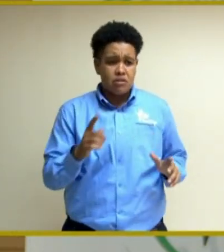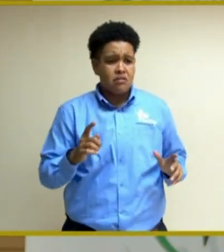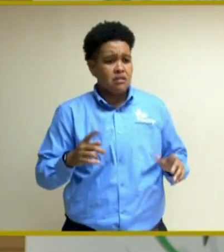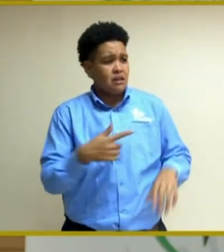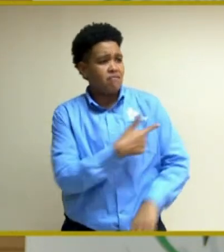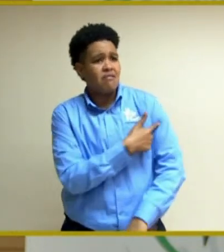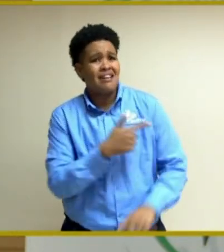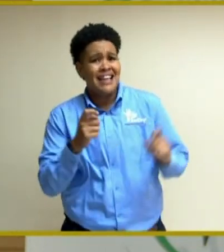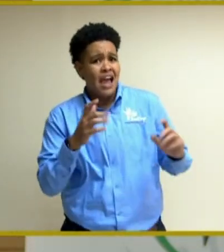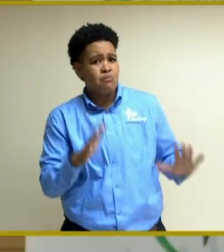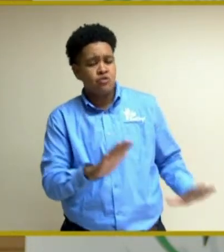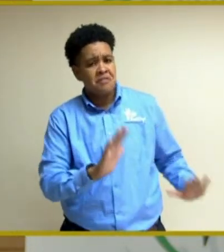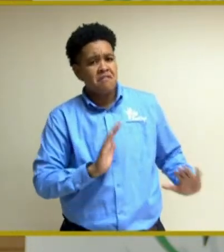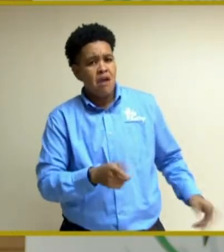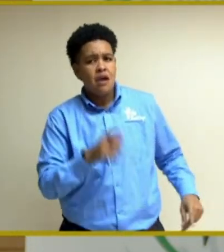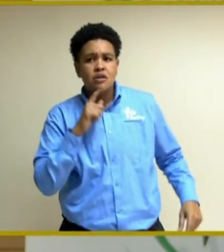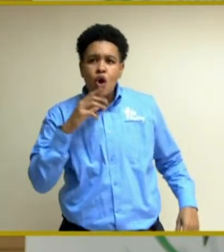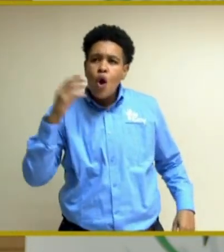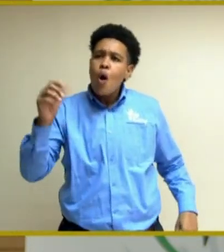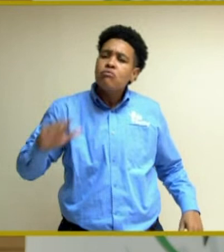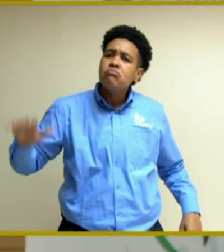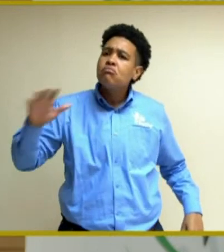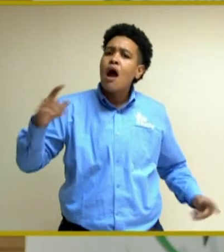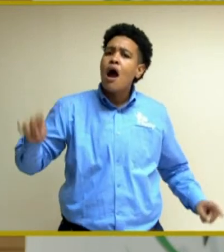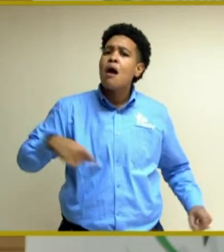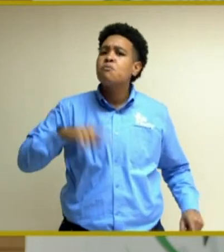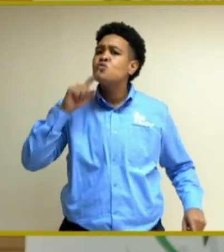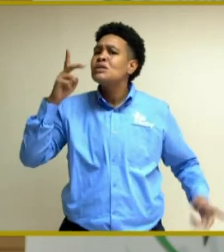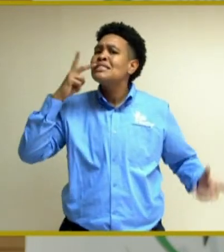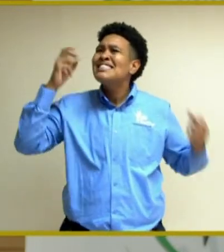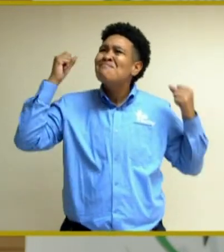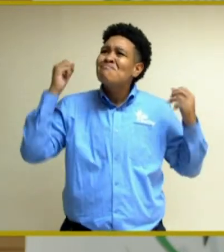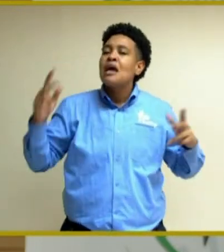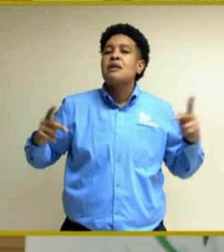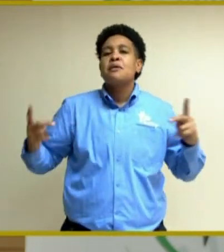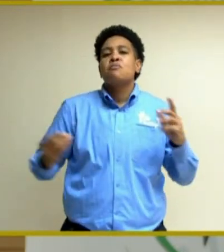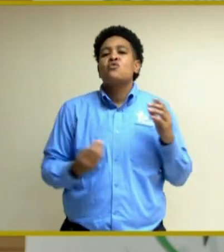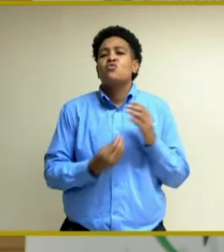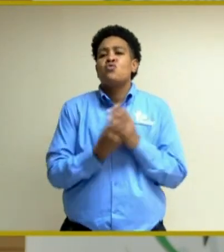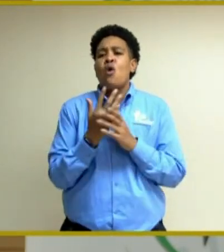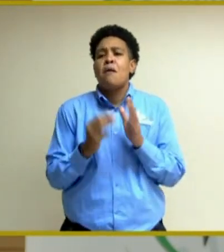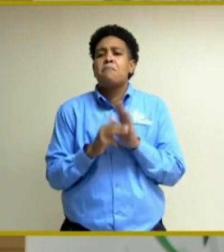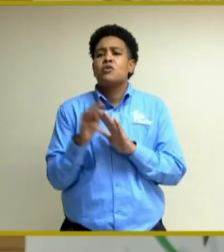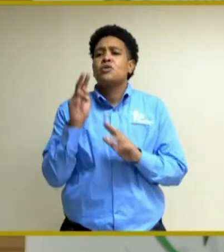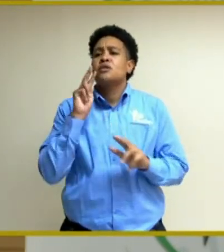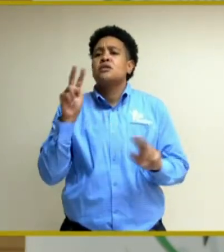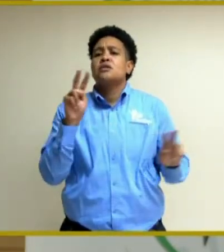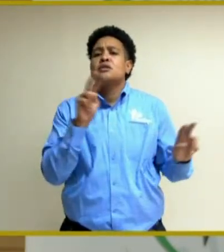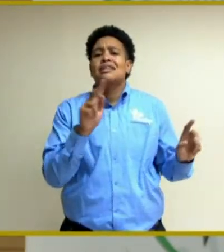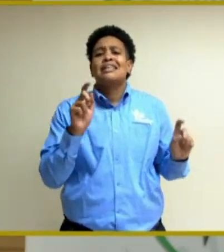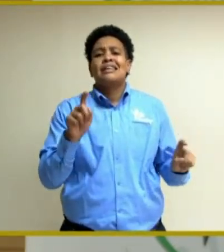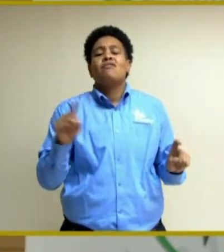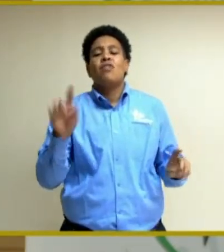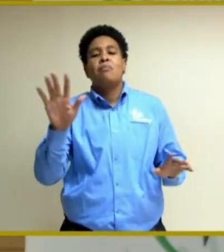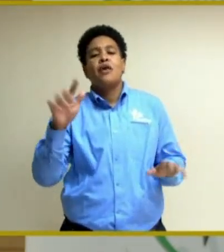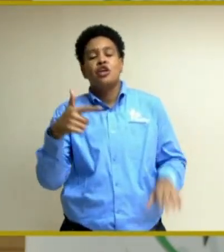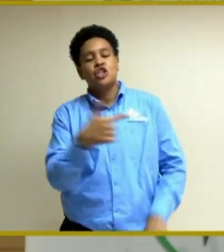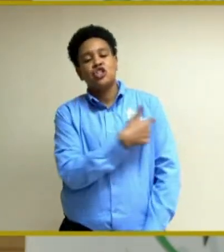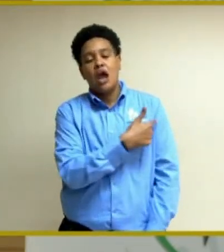will, and she's out in the field. I'm sure she would have seen many persons grow and mature, having given them their